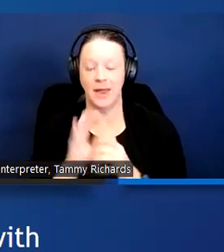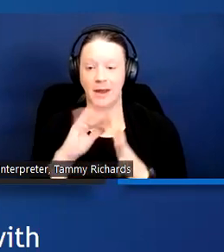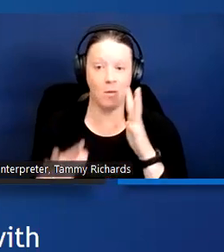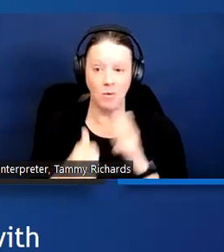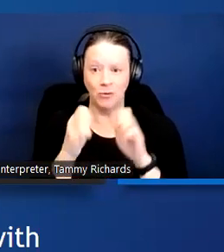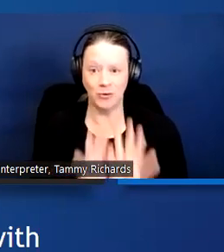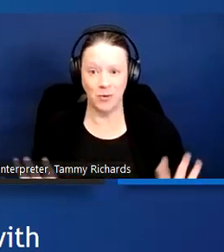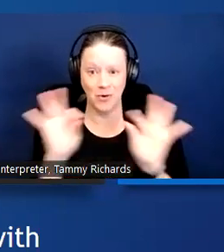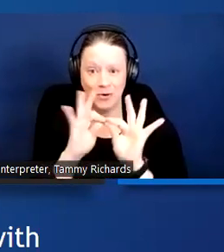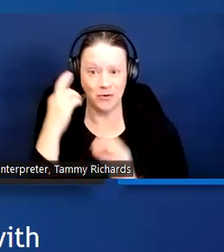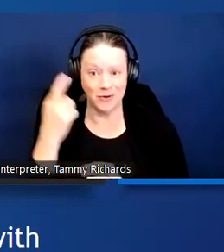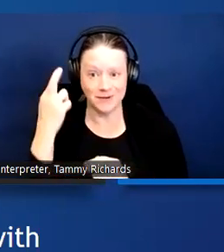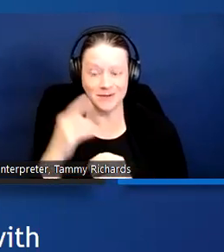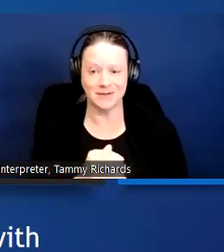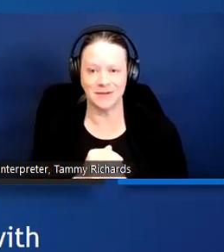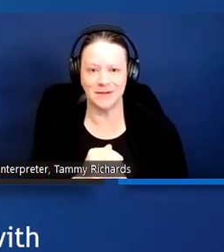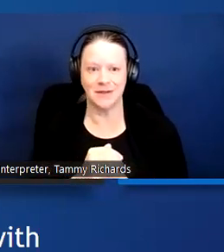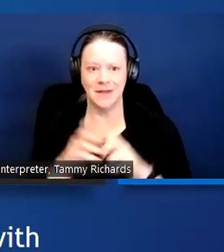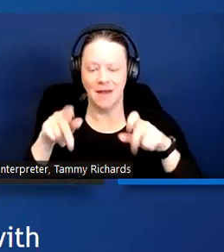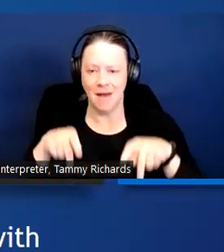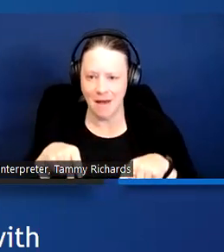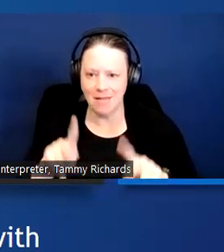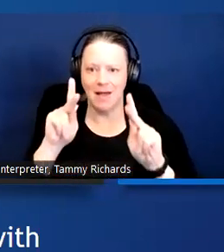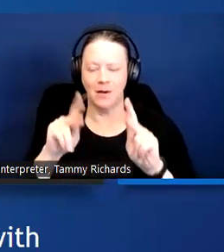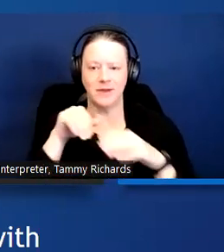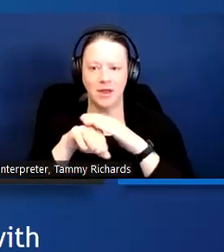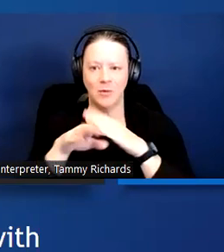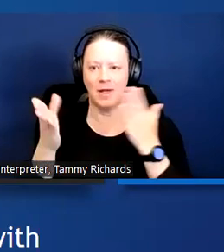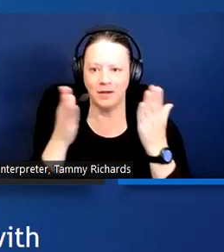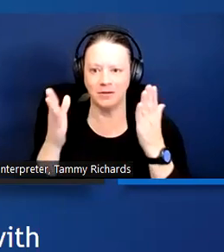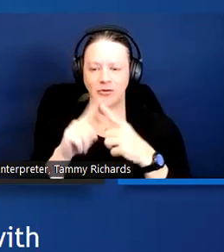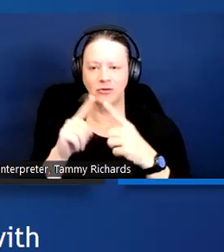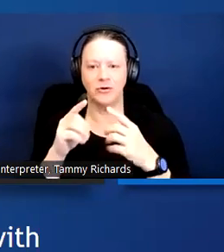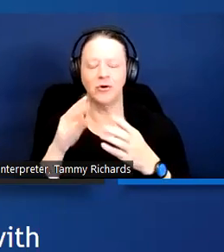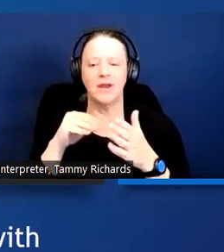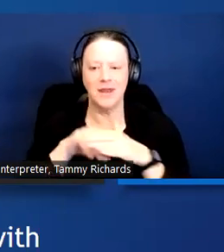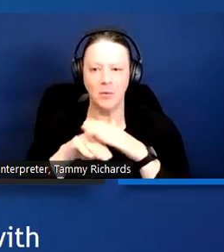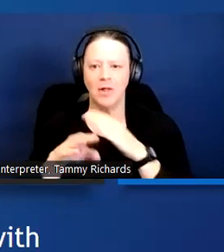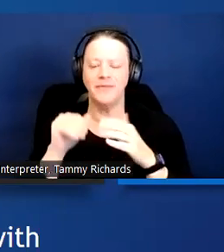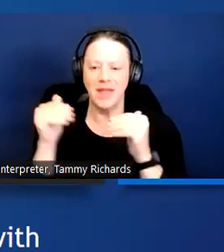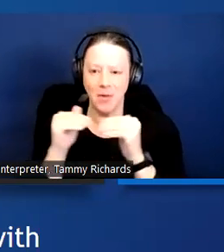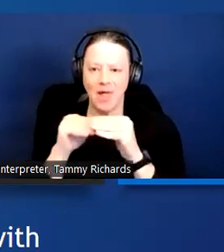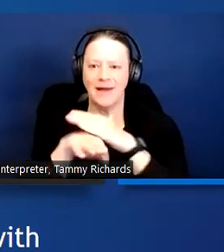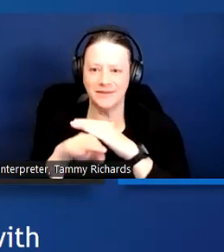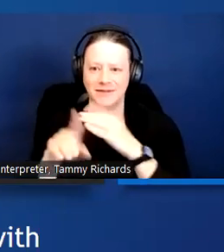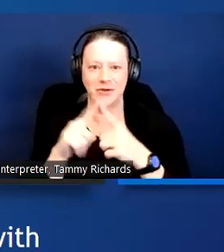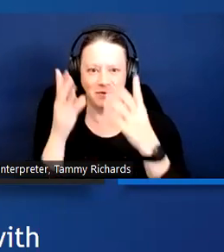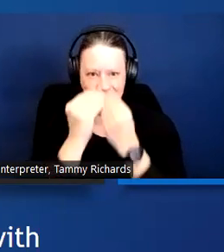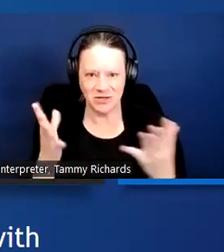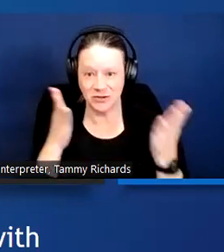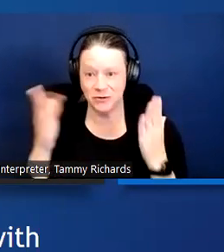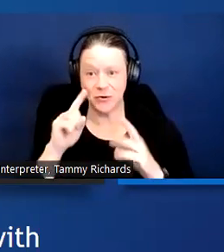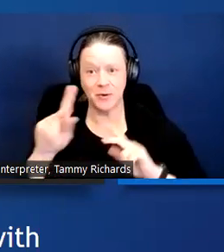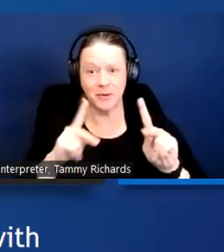reason, is allows equal access to information services for people with disabilities. This also